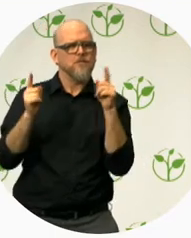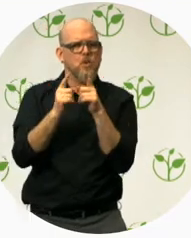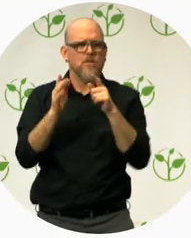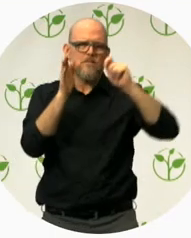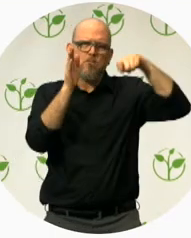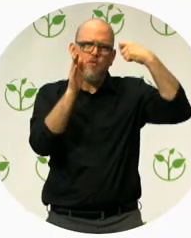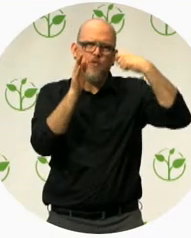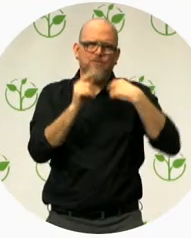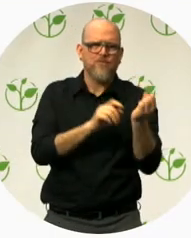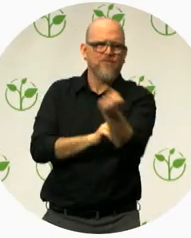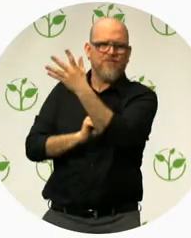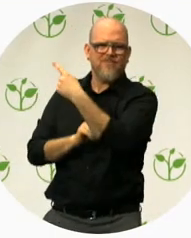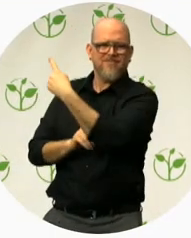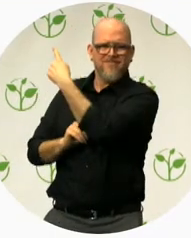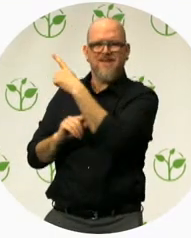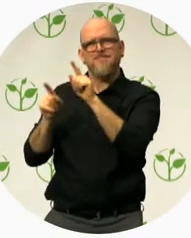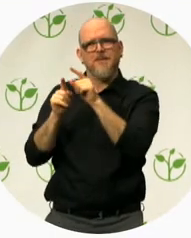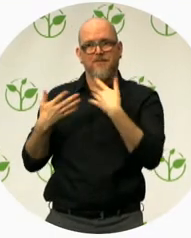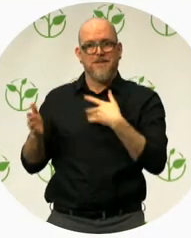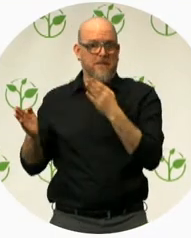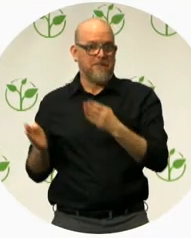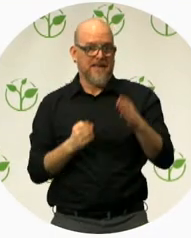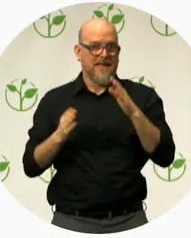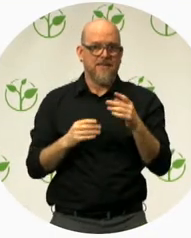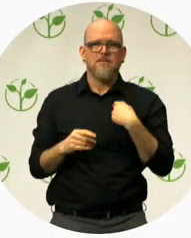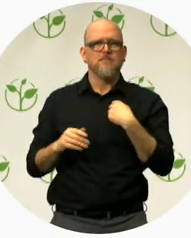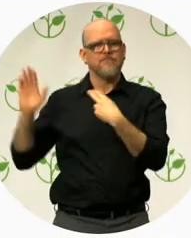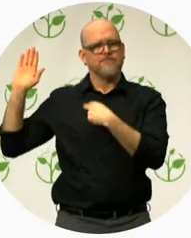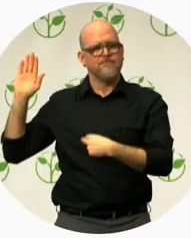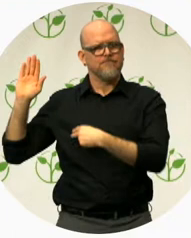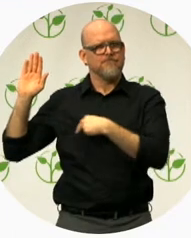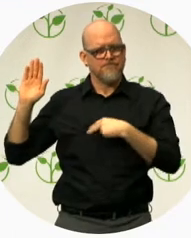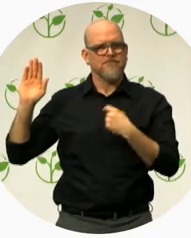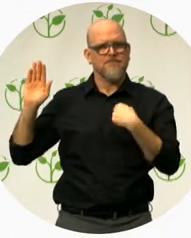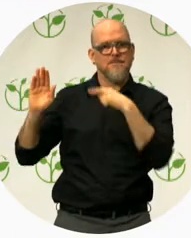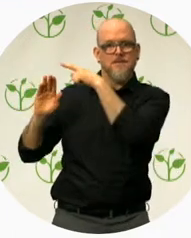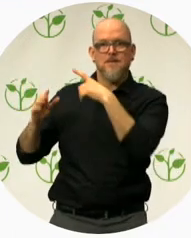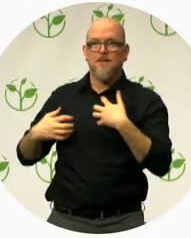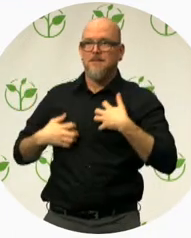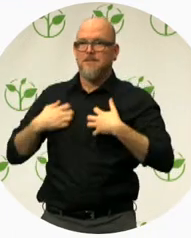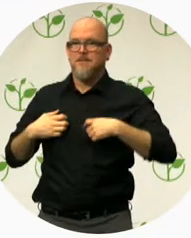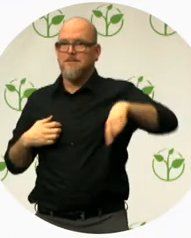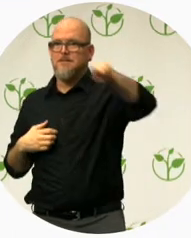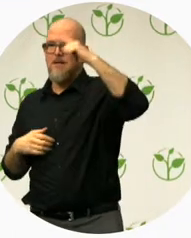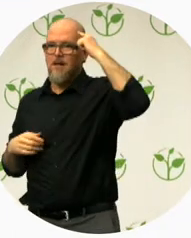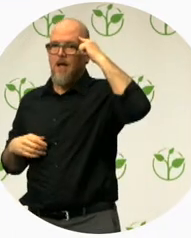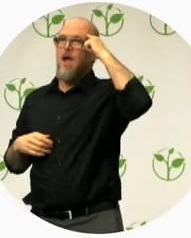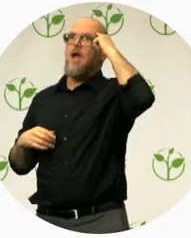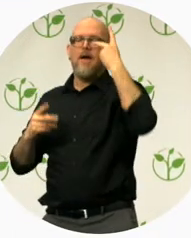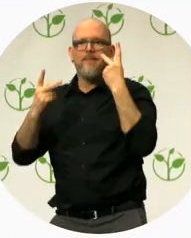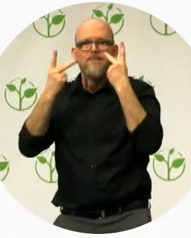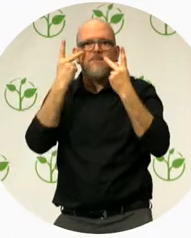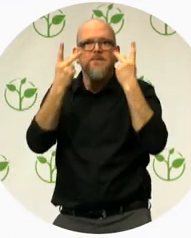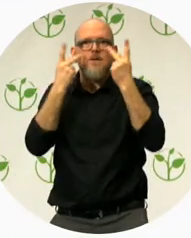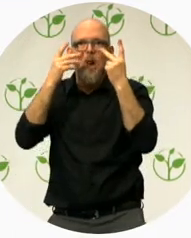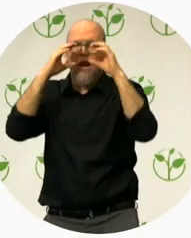us. I can promise it's a unique video because it shows Rodrigo's brain. He recorded this two days